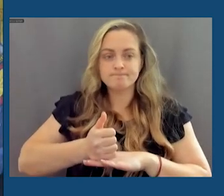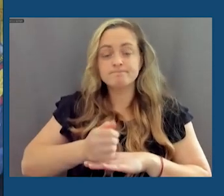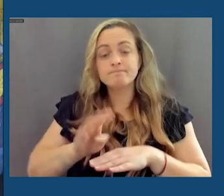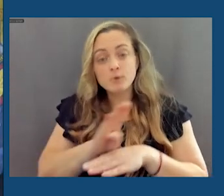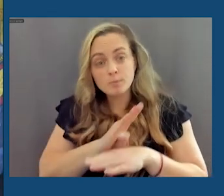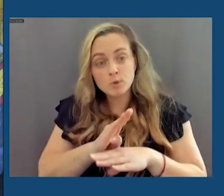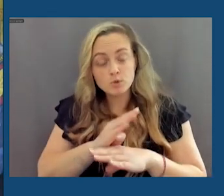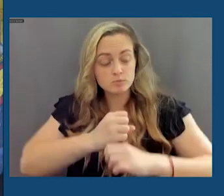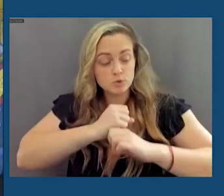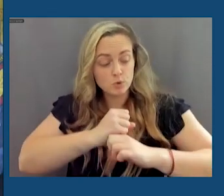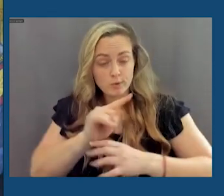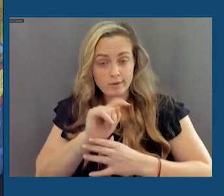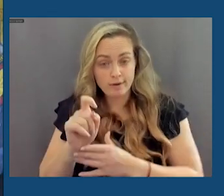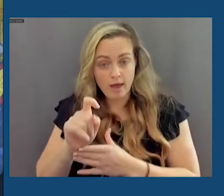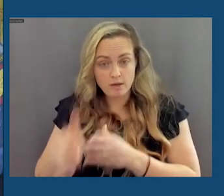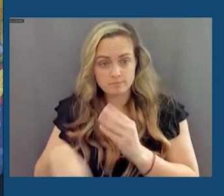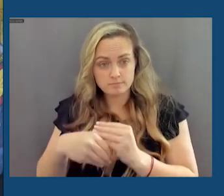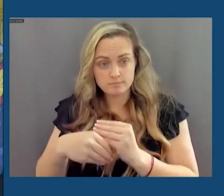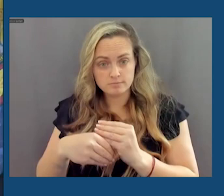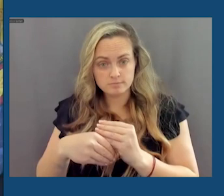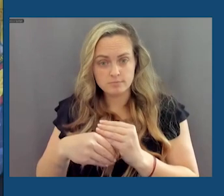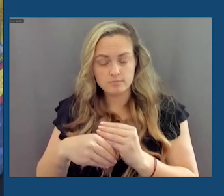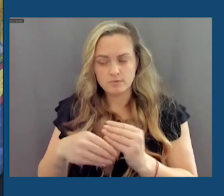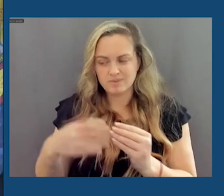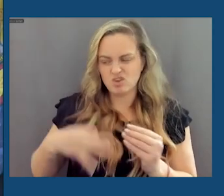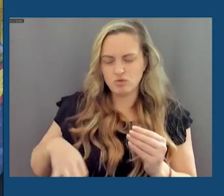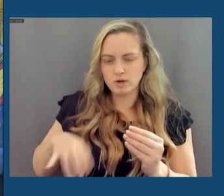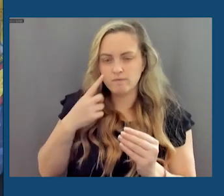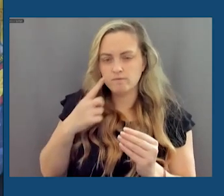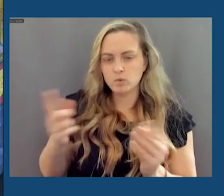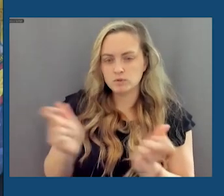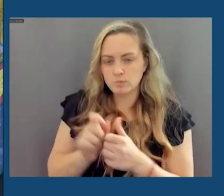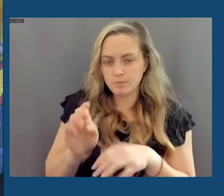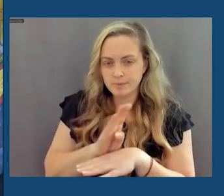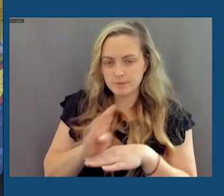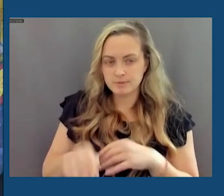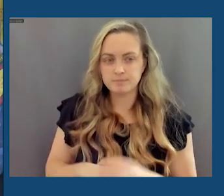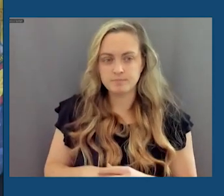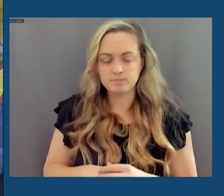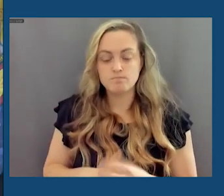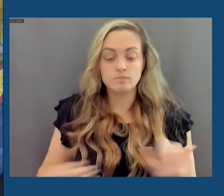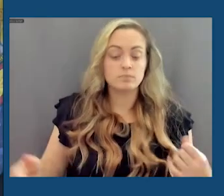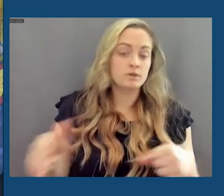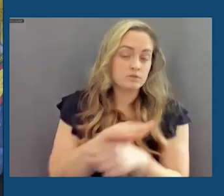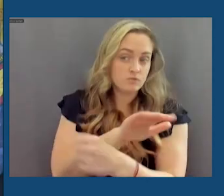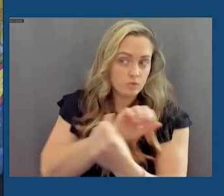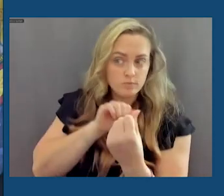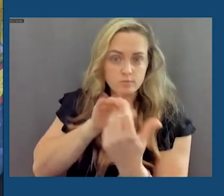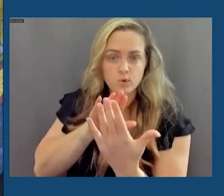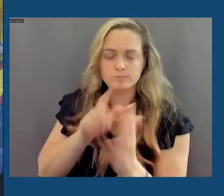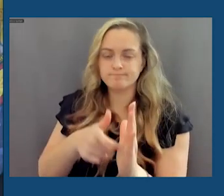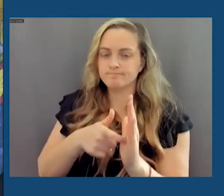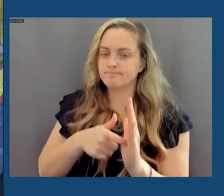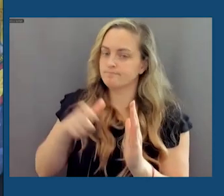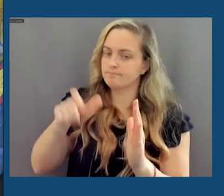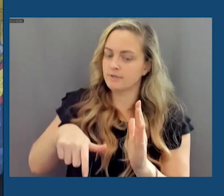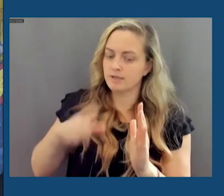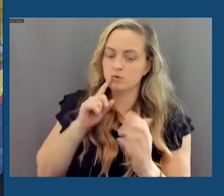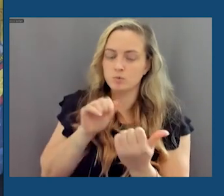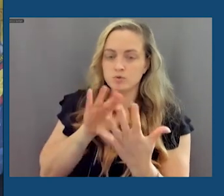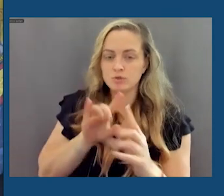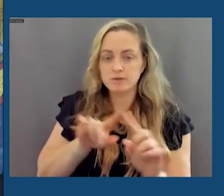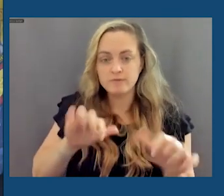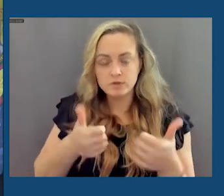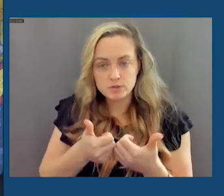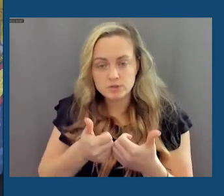security tax credit for small businesses. This comprehensive approach is necessary to address the challenges